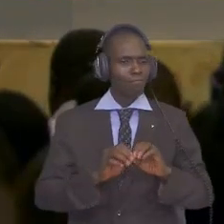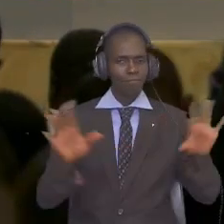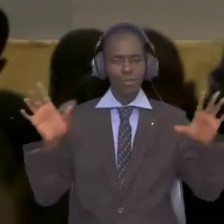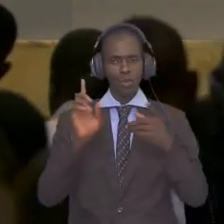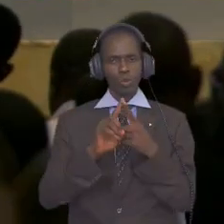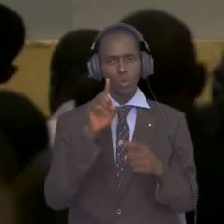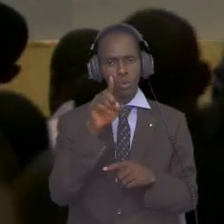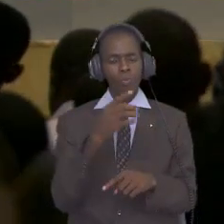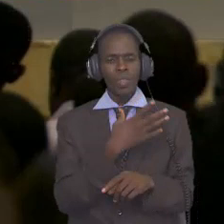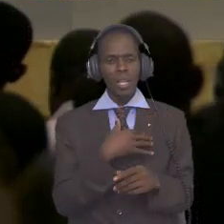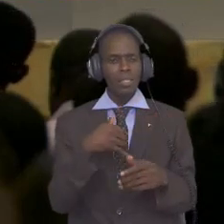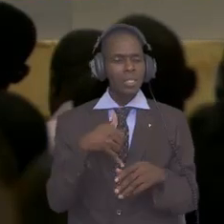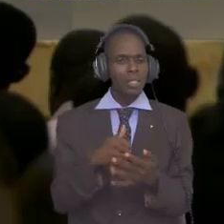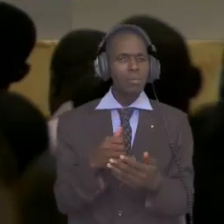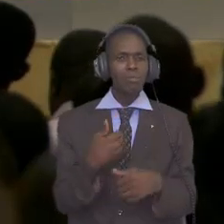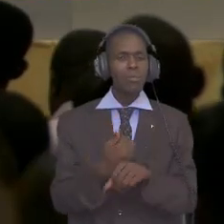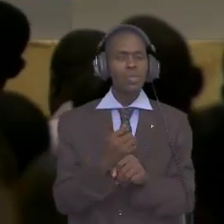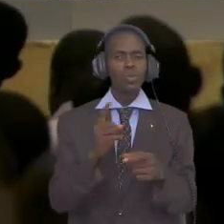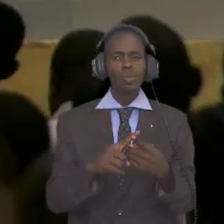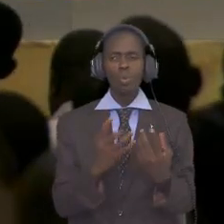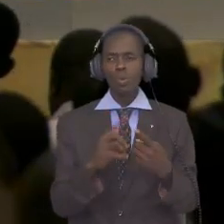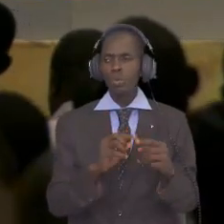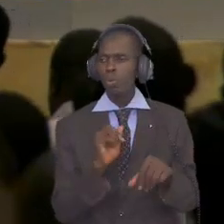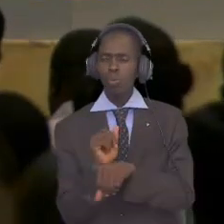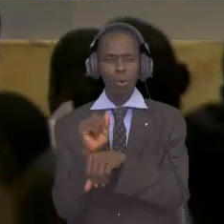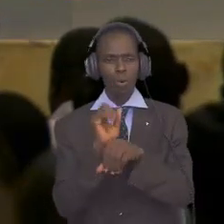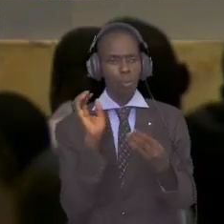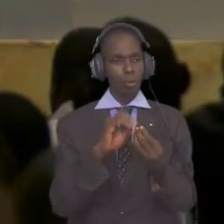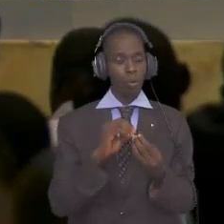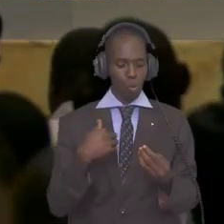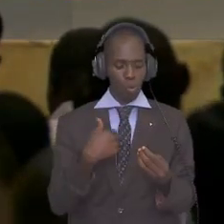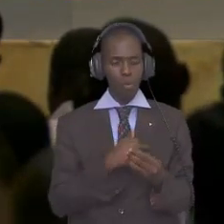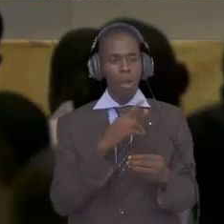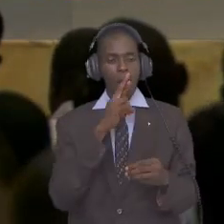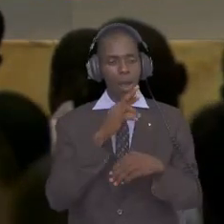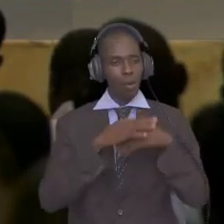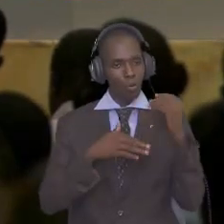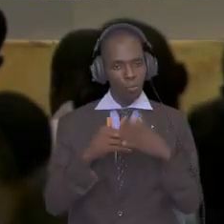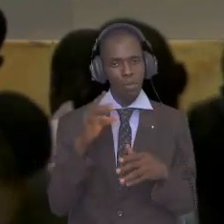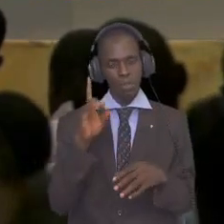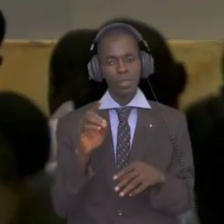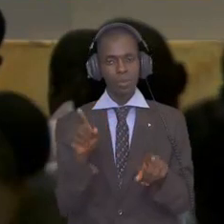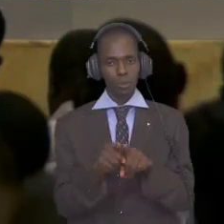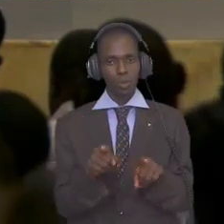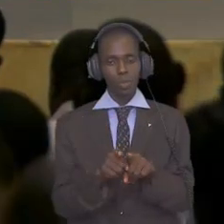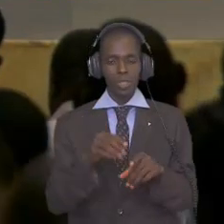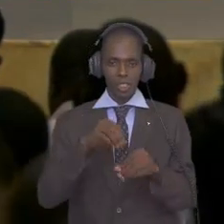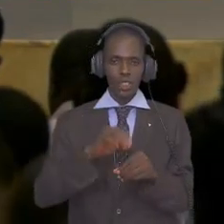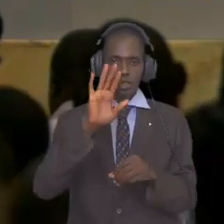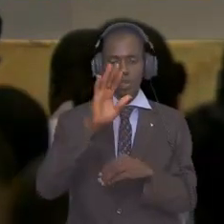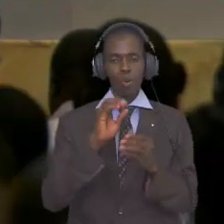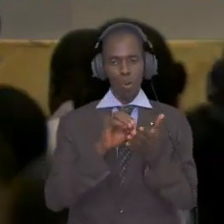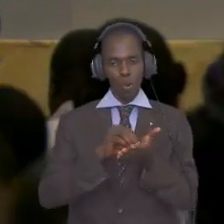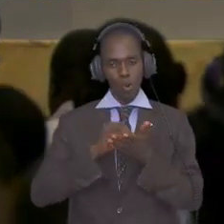and it makes you want to move on. We are comforted to you. Therefore, we were comforted in your comfort,